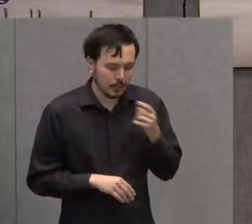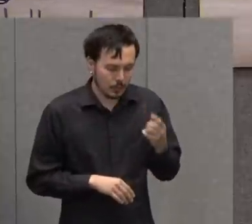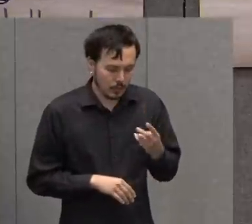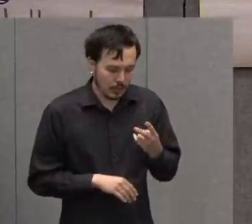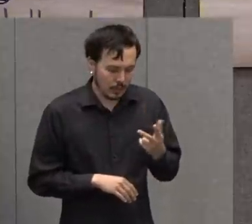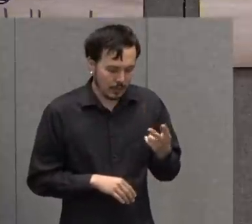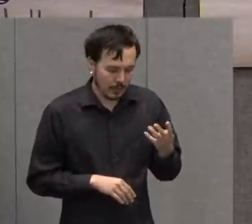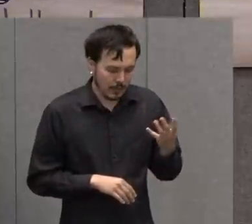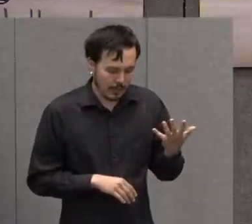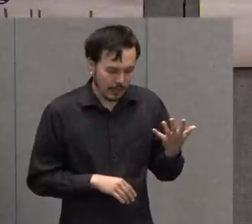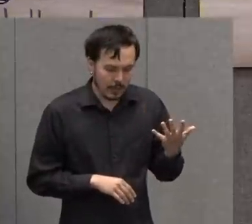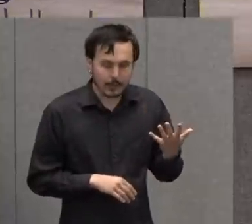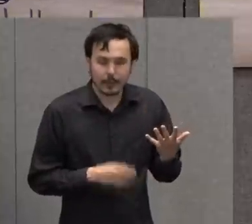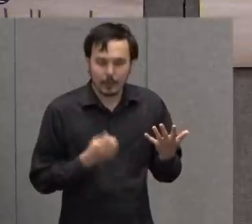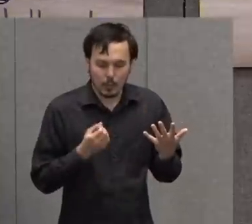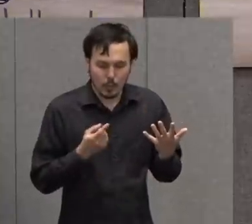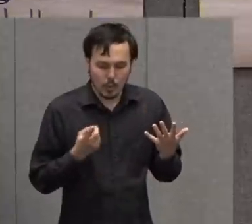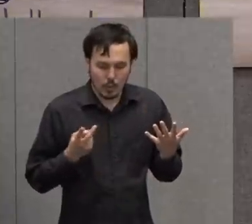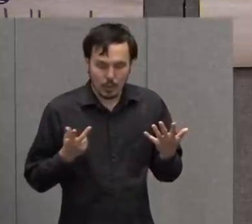1, 2, 3, 4, 5.